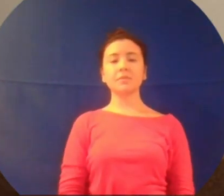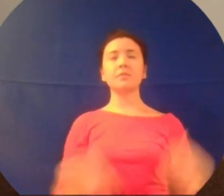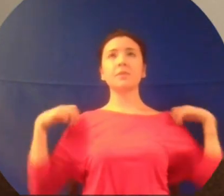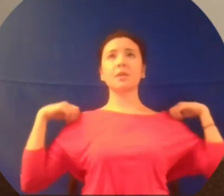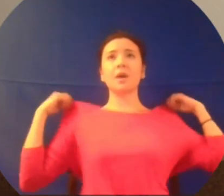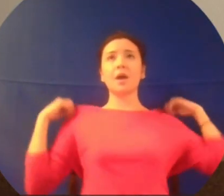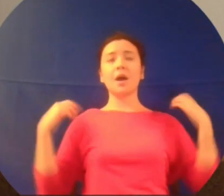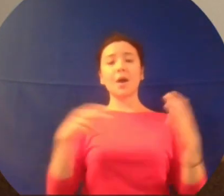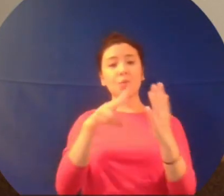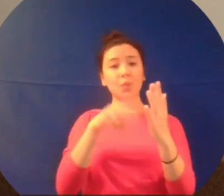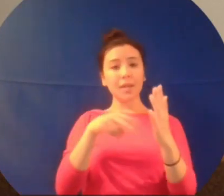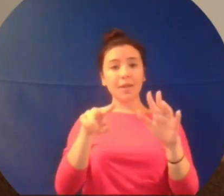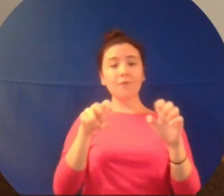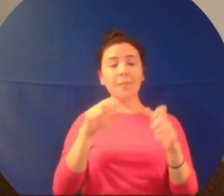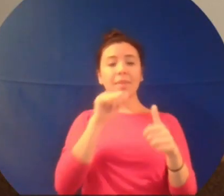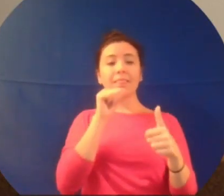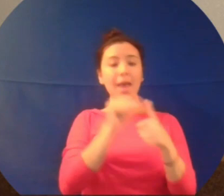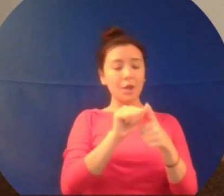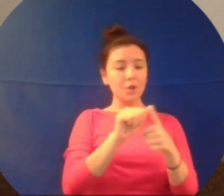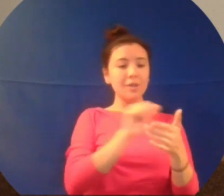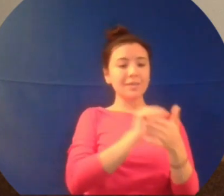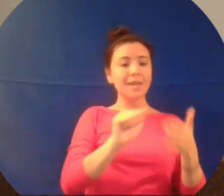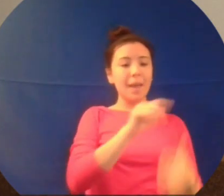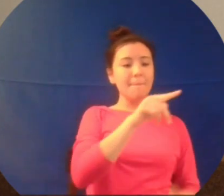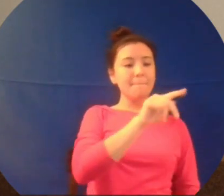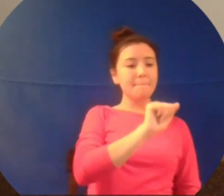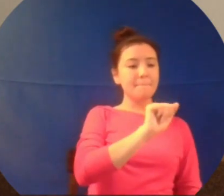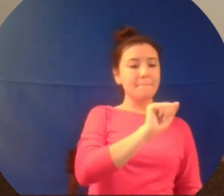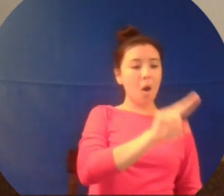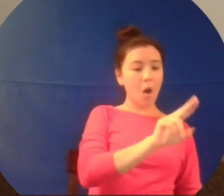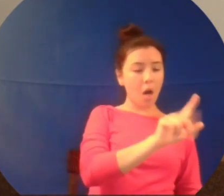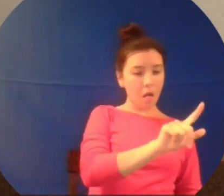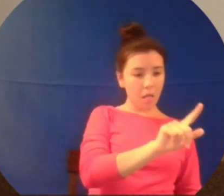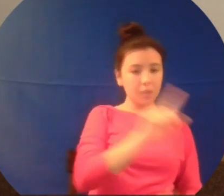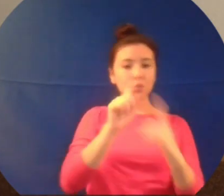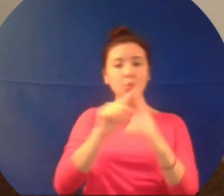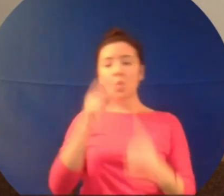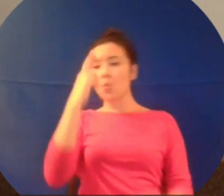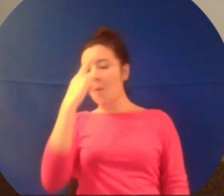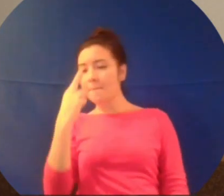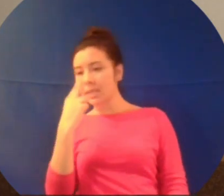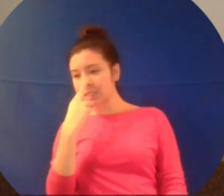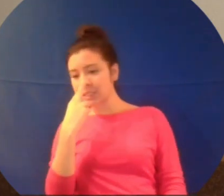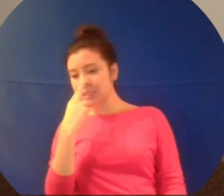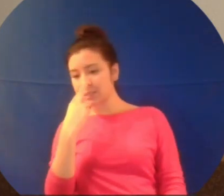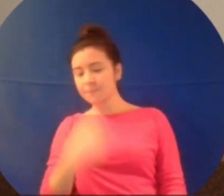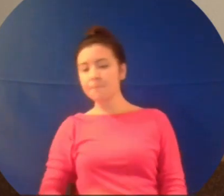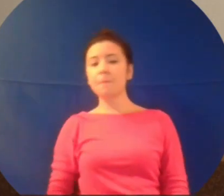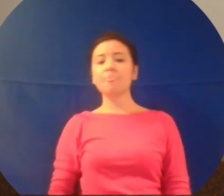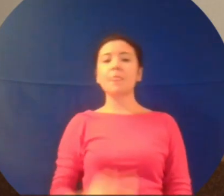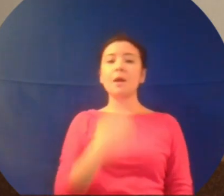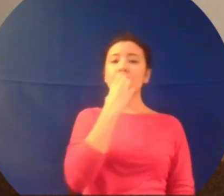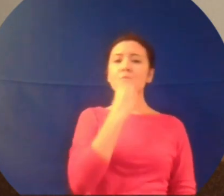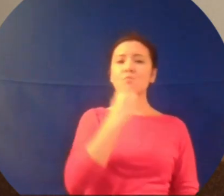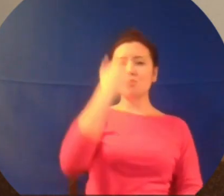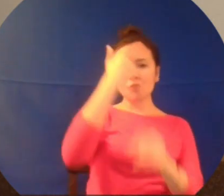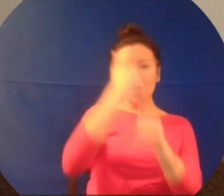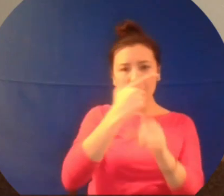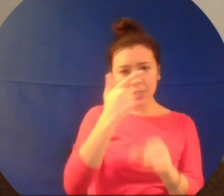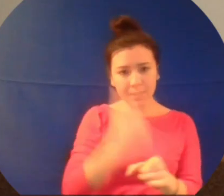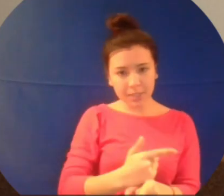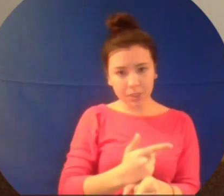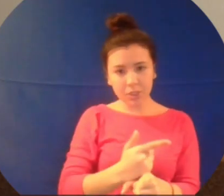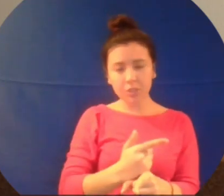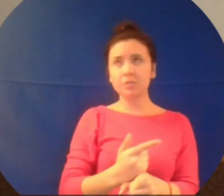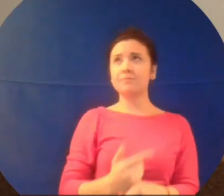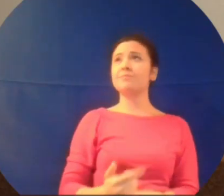A reading from the letter of St. Paul to the Romans. Brothers and sisters, to